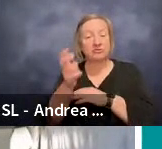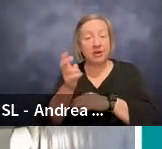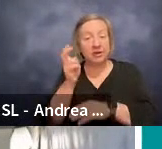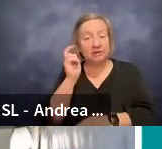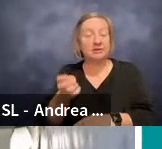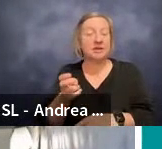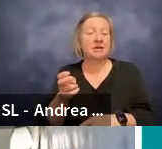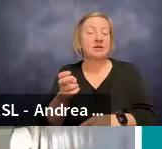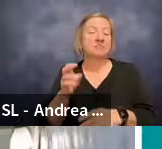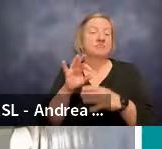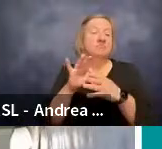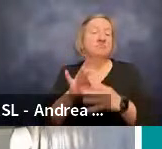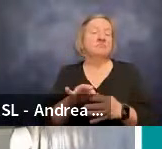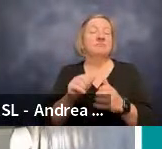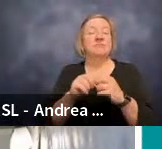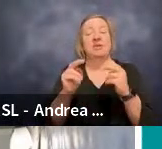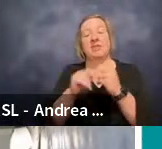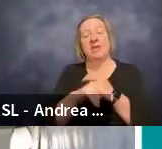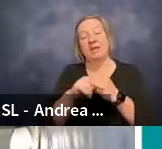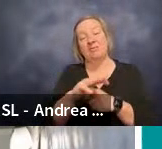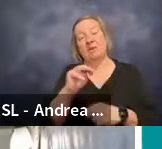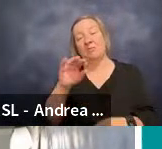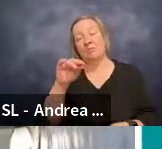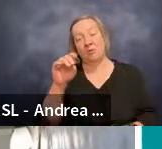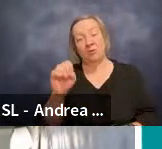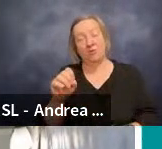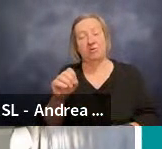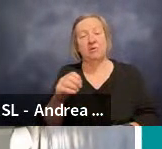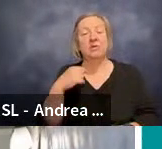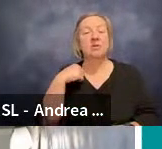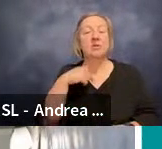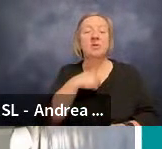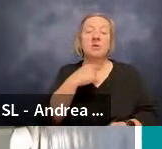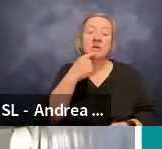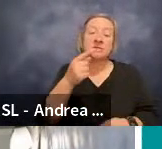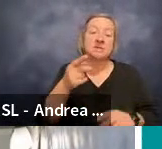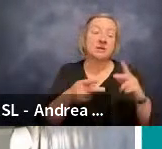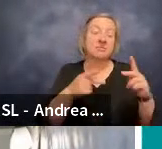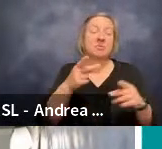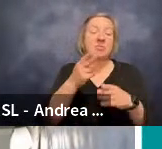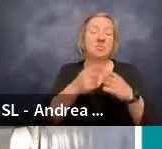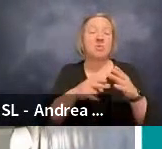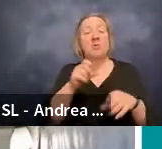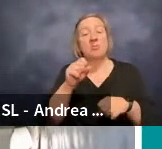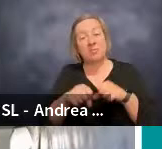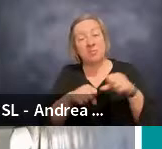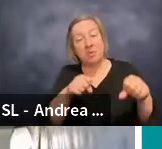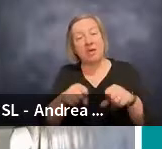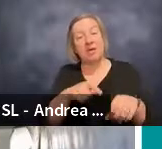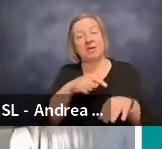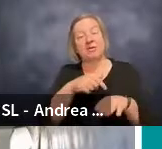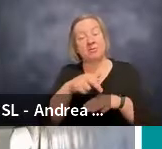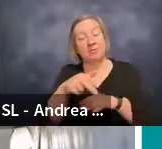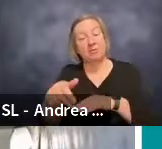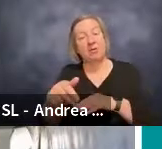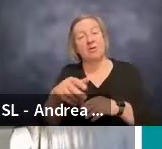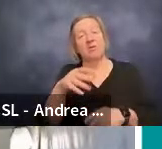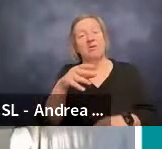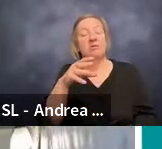So as we tell folks, both bike, walk, and